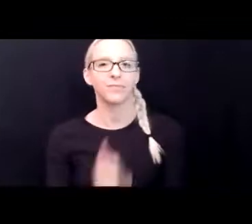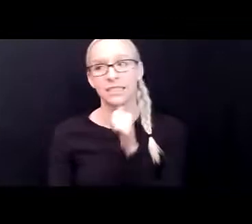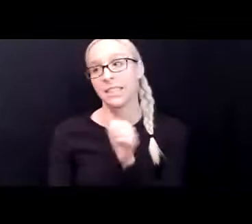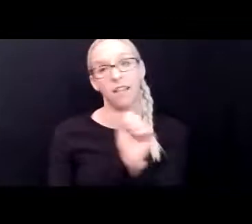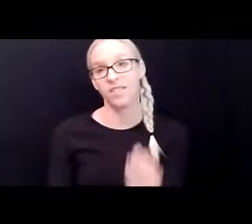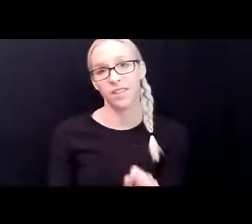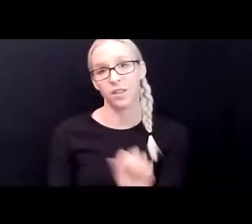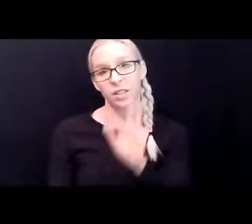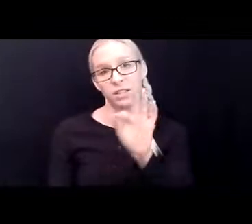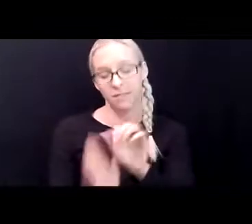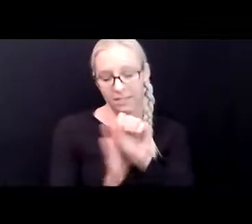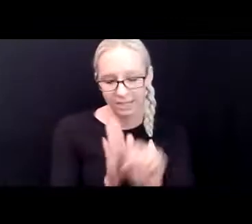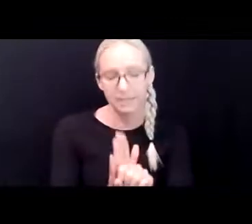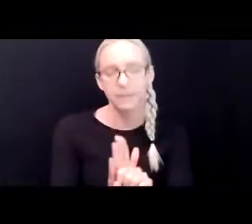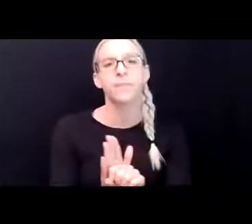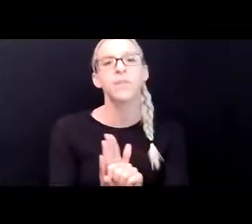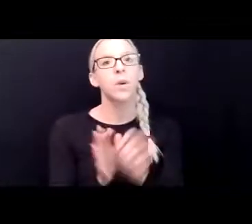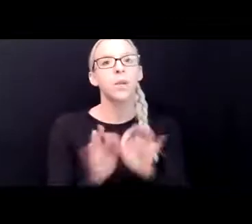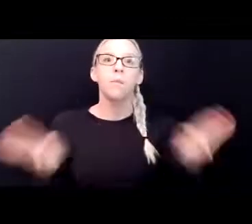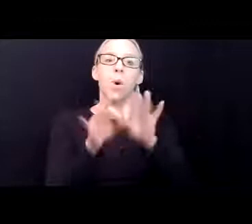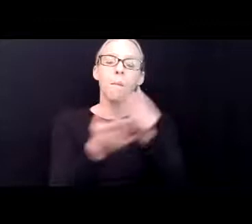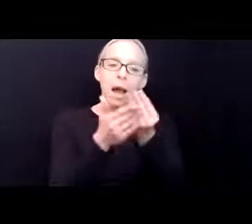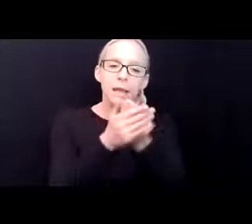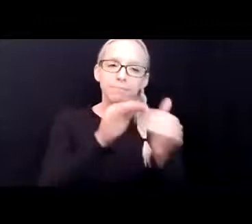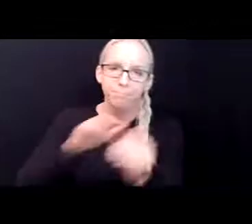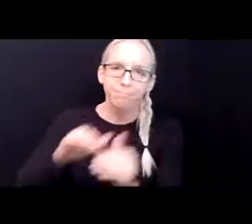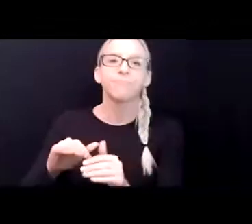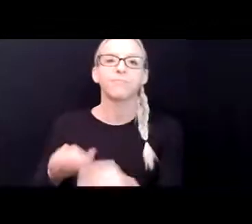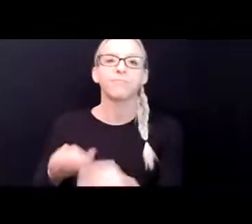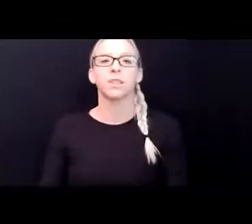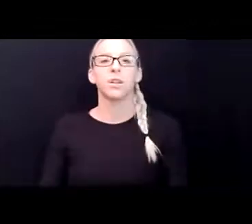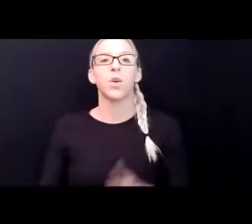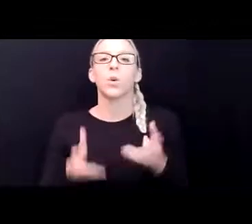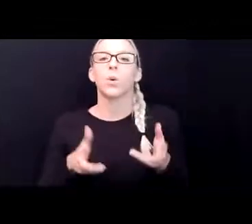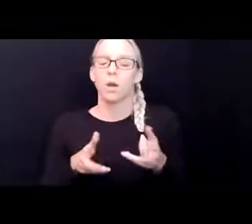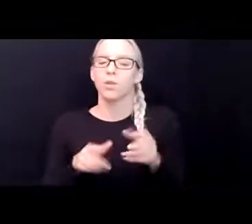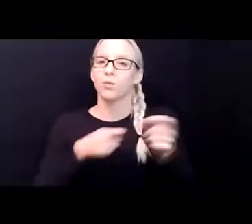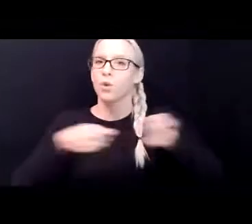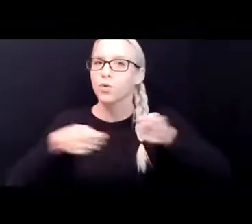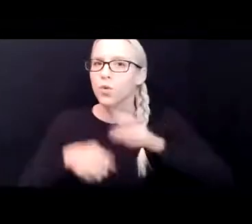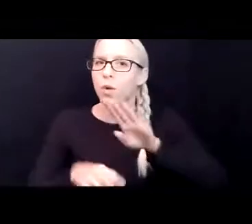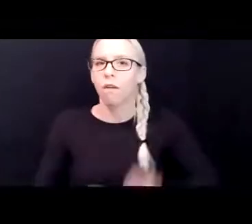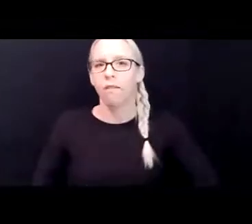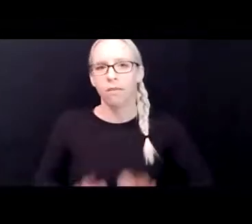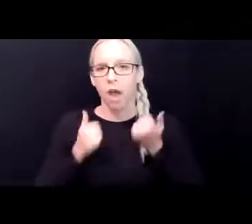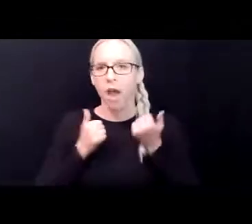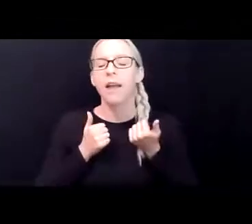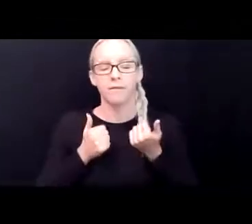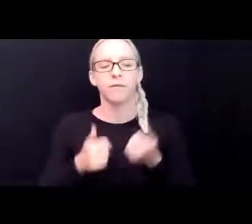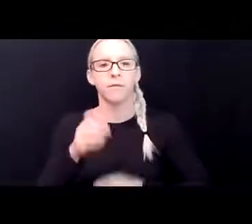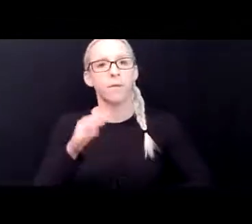important to be able to set aside some funds. We want to be in control to the extent we can in